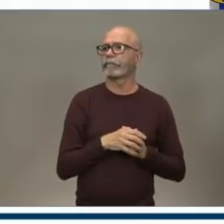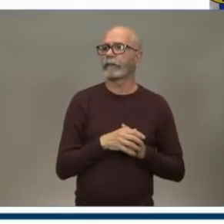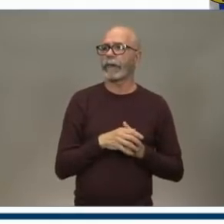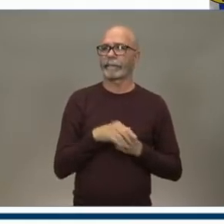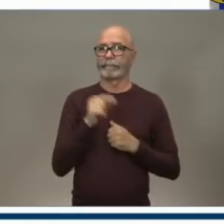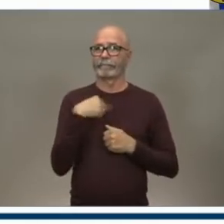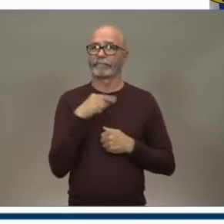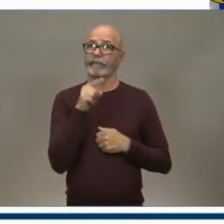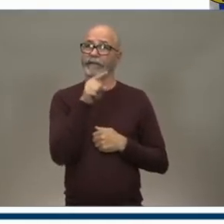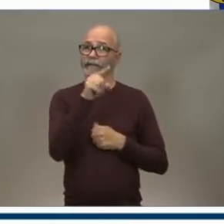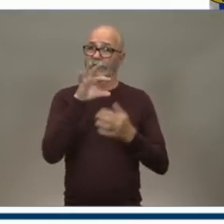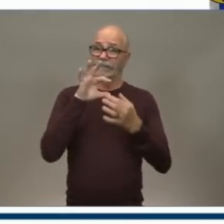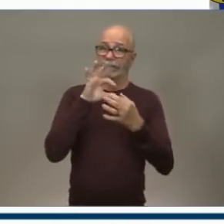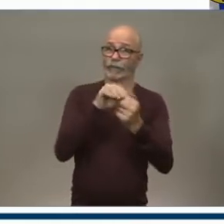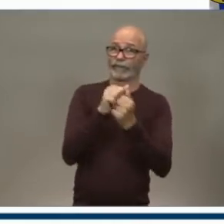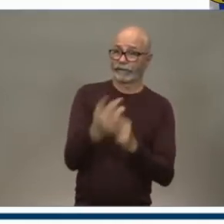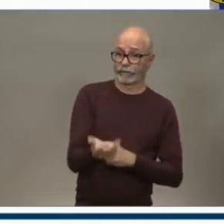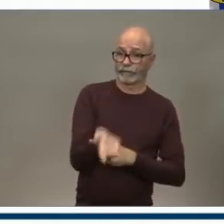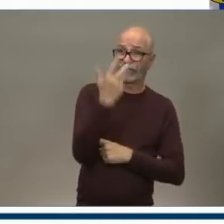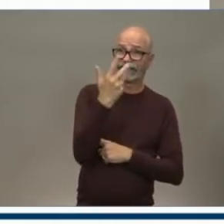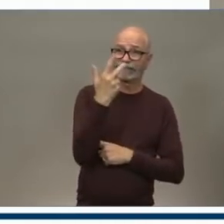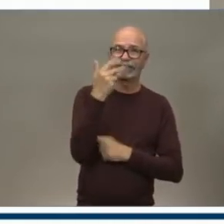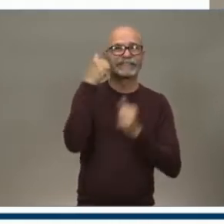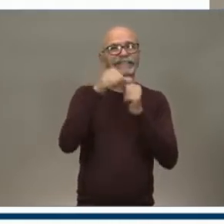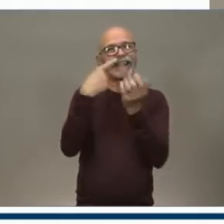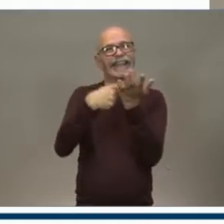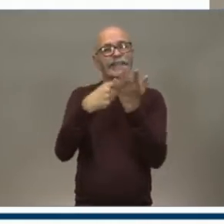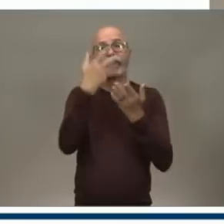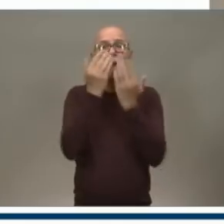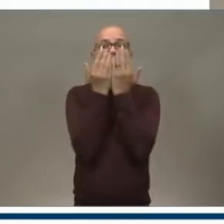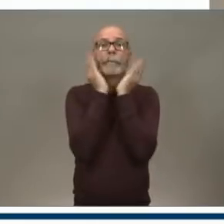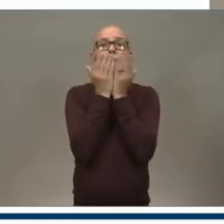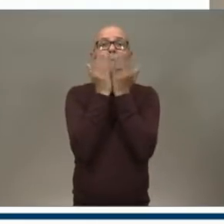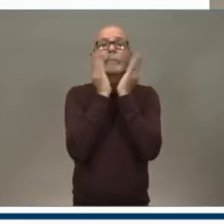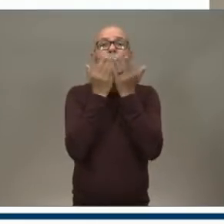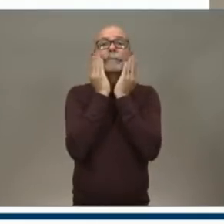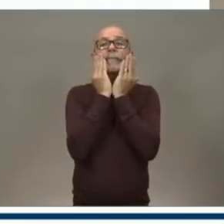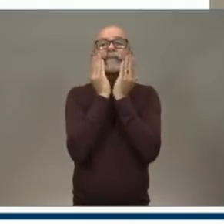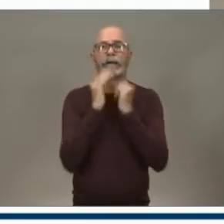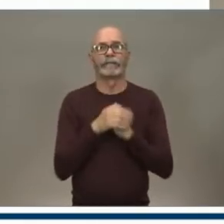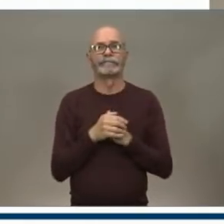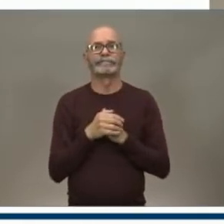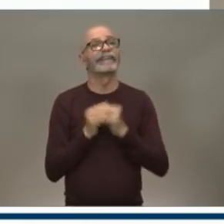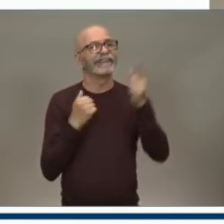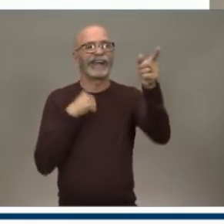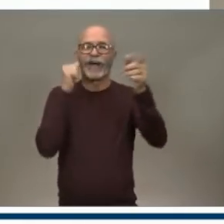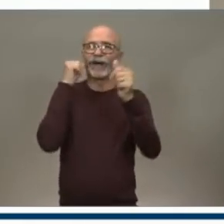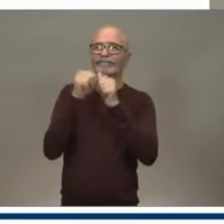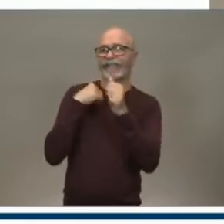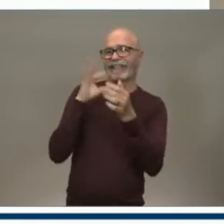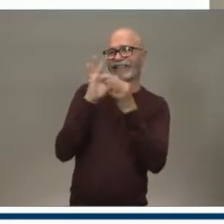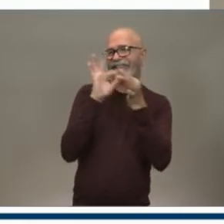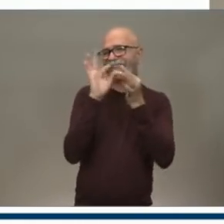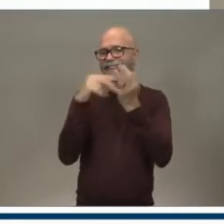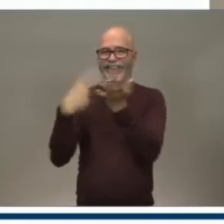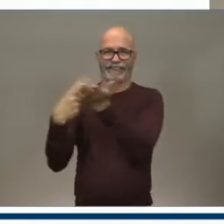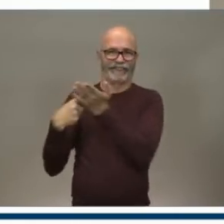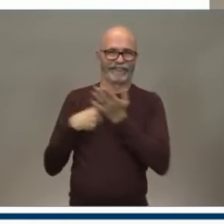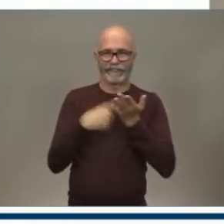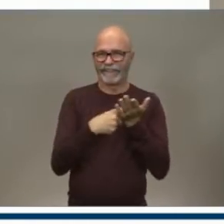seeing? So, when you asked the question last time, we've talked about this at our FPT level